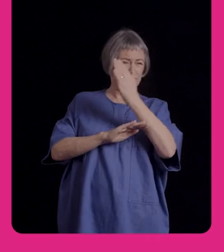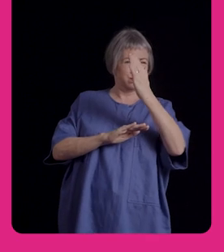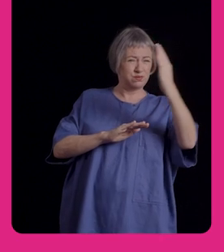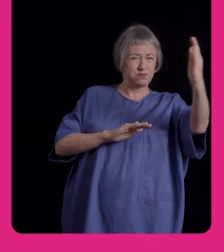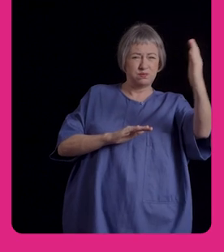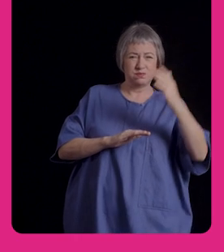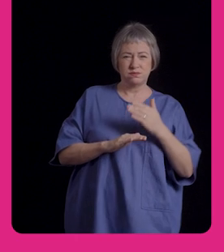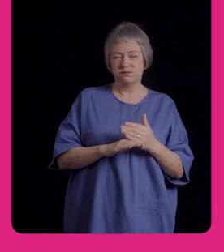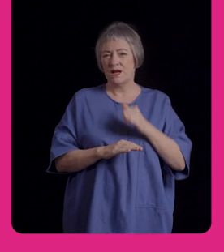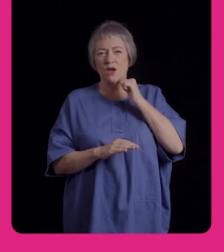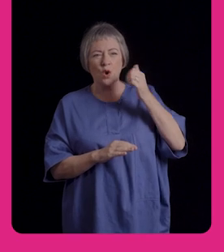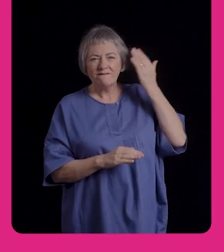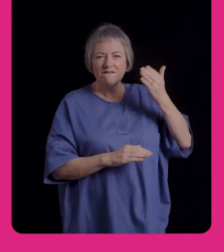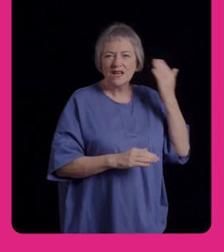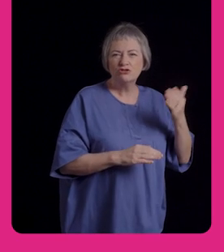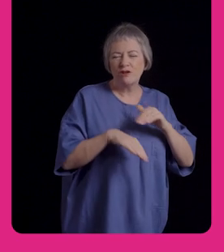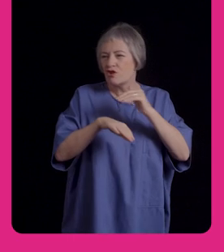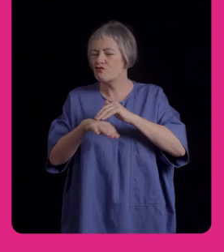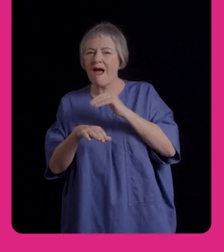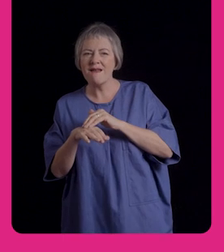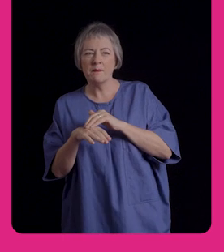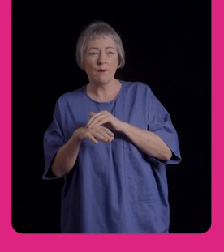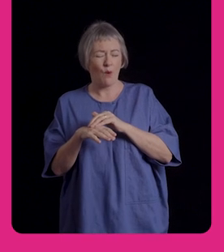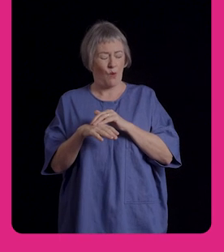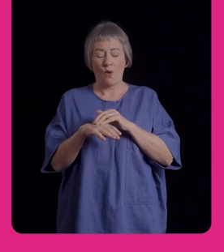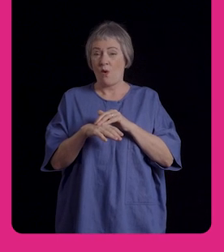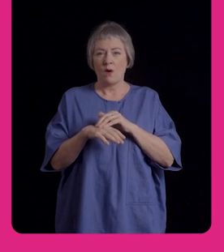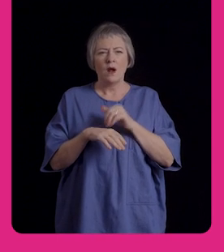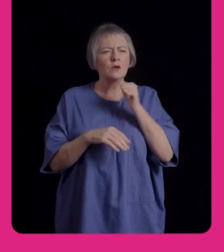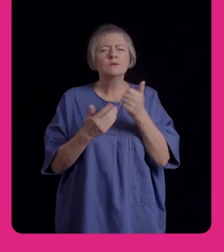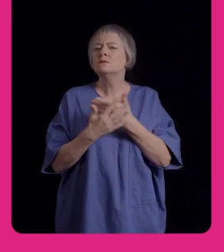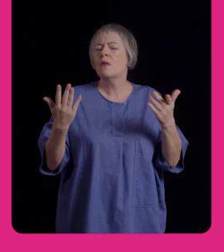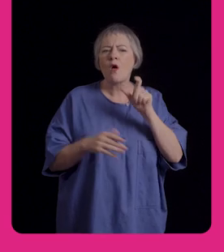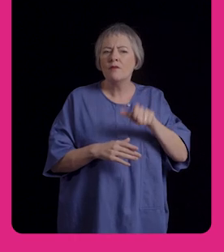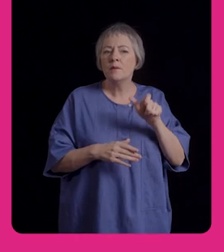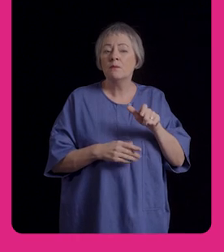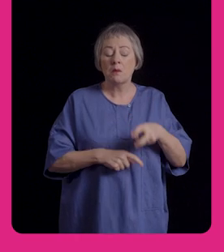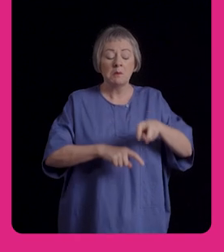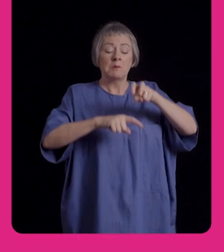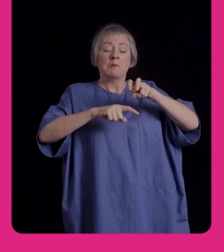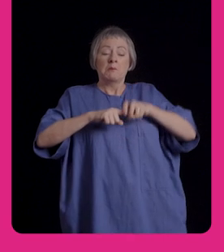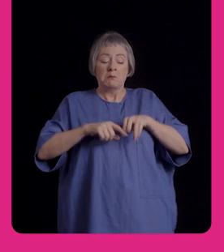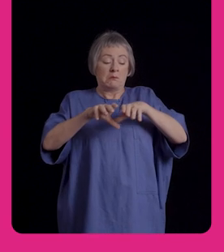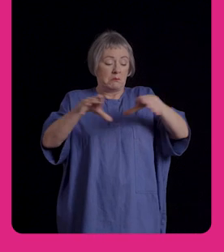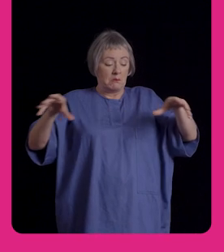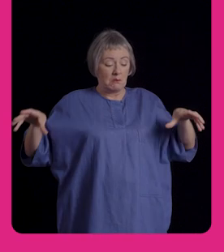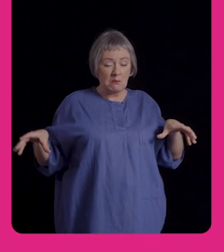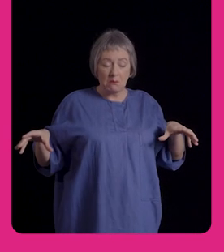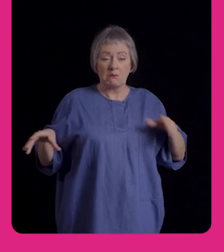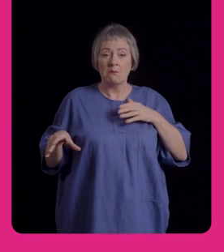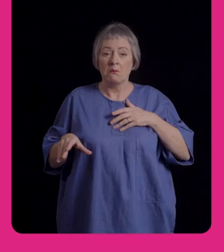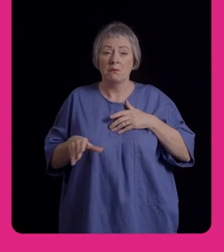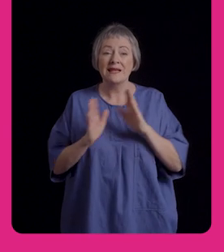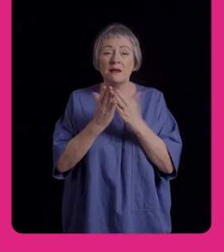arrows pointing to like nonfiction, crime, different directions. There's not a lot of people in the shop, but sitting behind an old-fashioned counter, you see